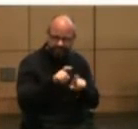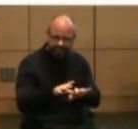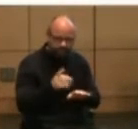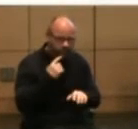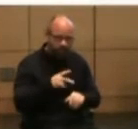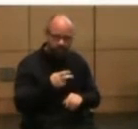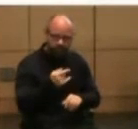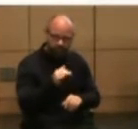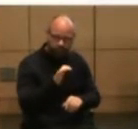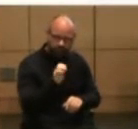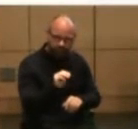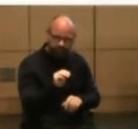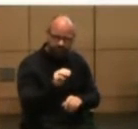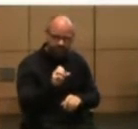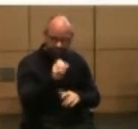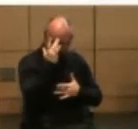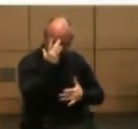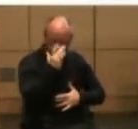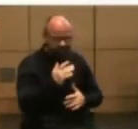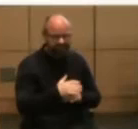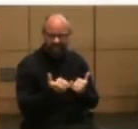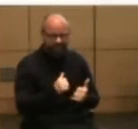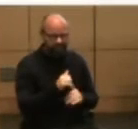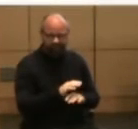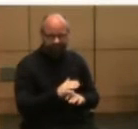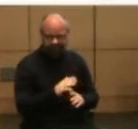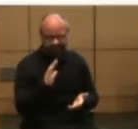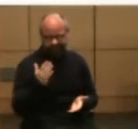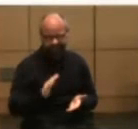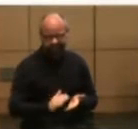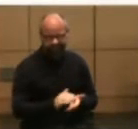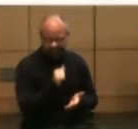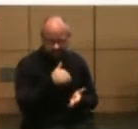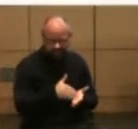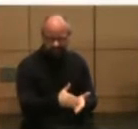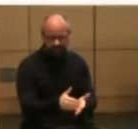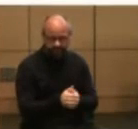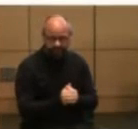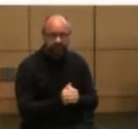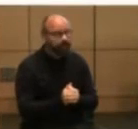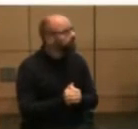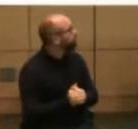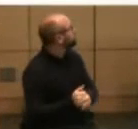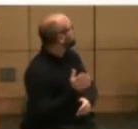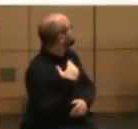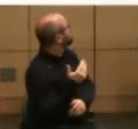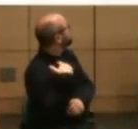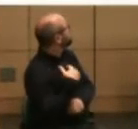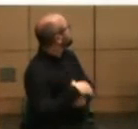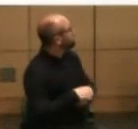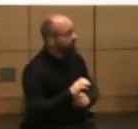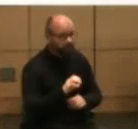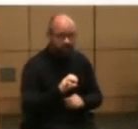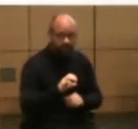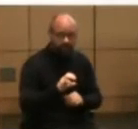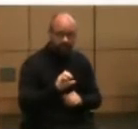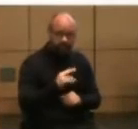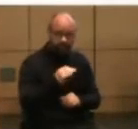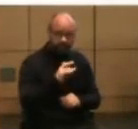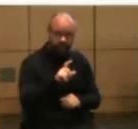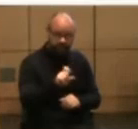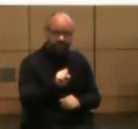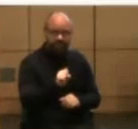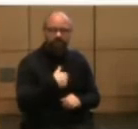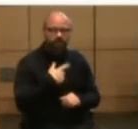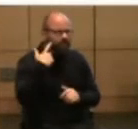done. And again, it used to be that with congenital hypothyroidism that you might have some hearing